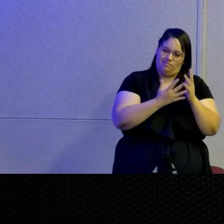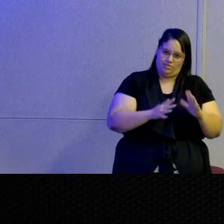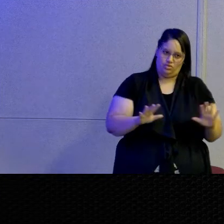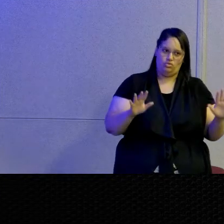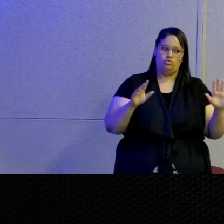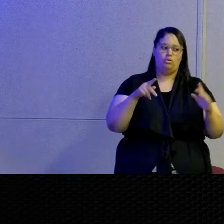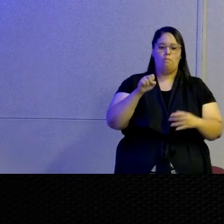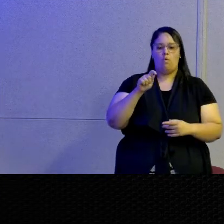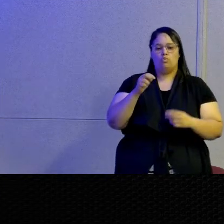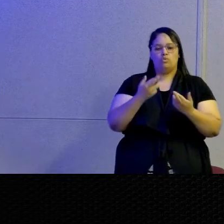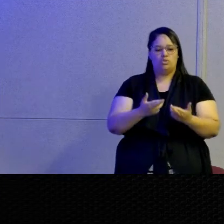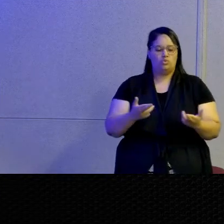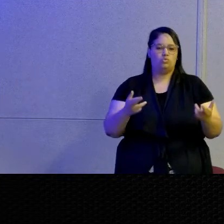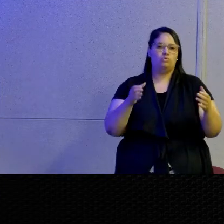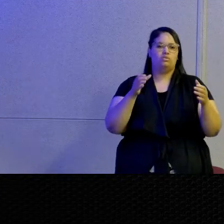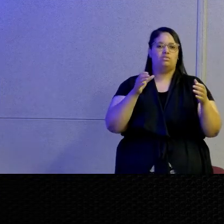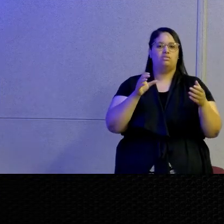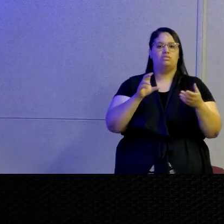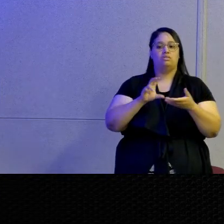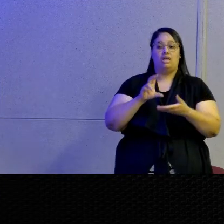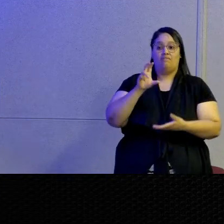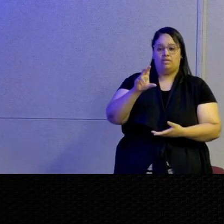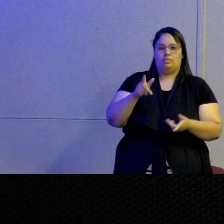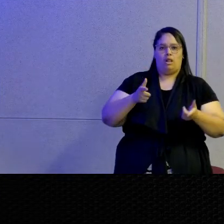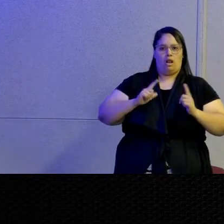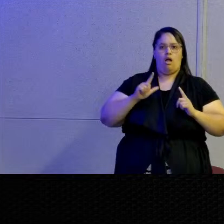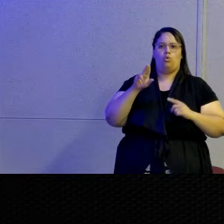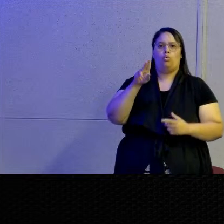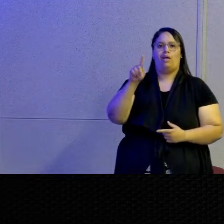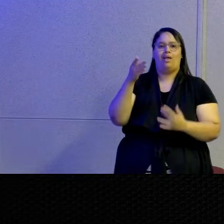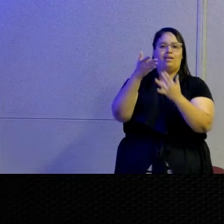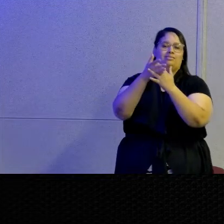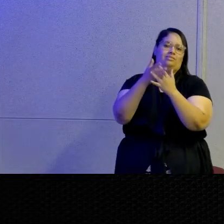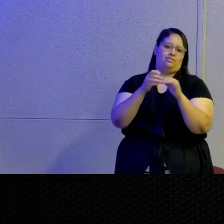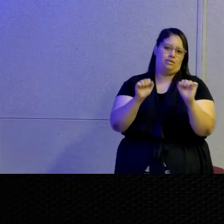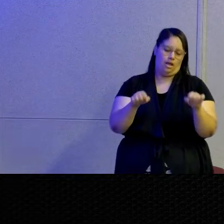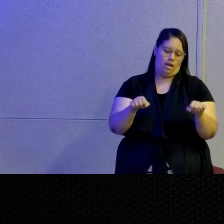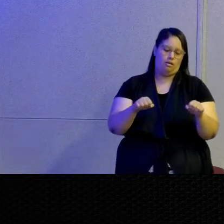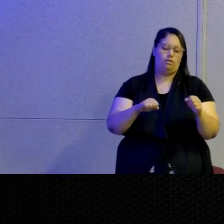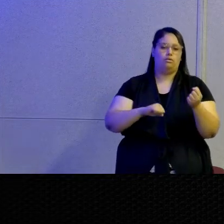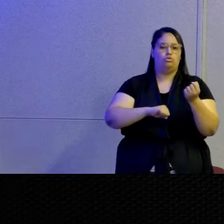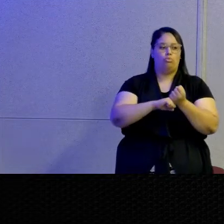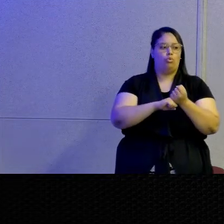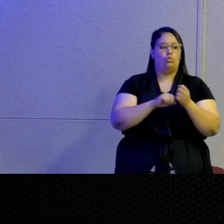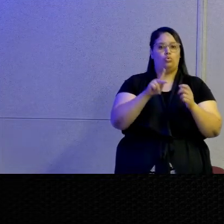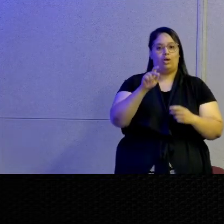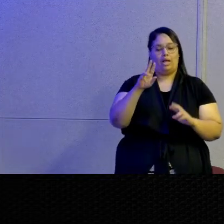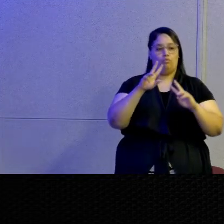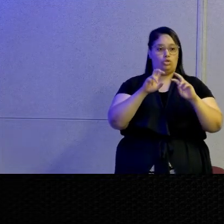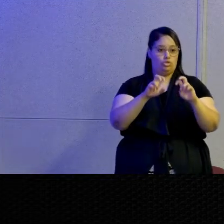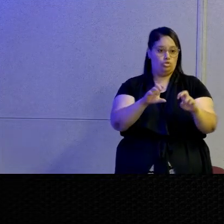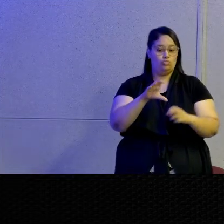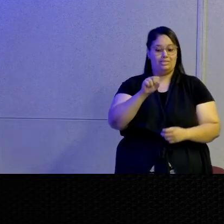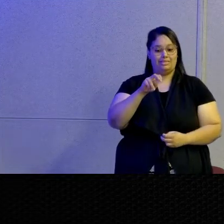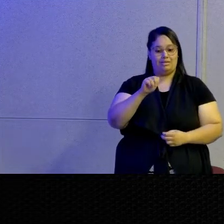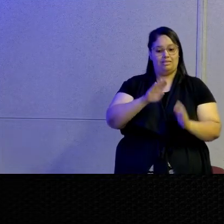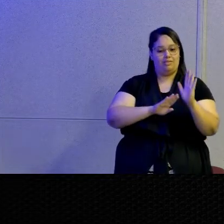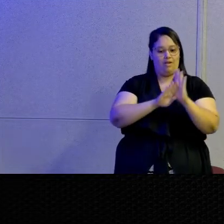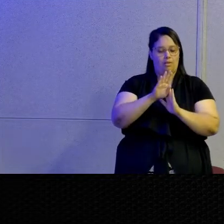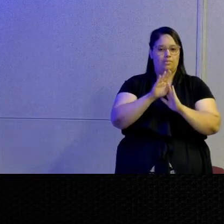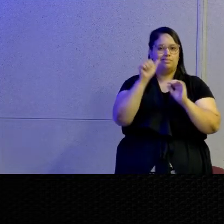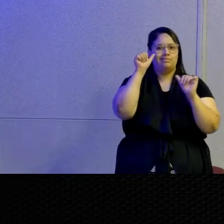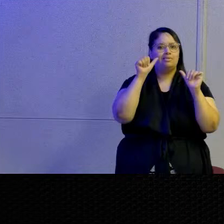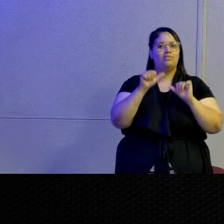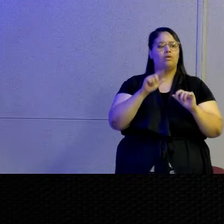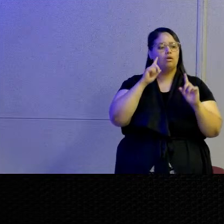resources, investment enables UK access, supports strength of UK research. And CERN's development and scientific